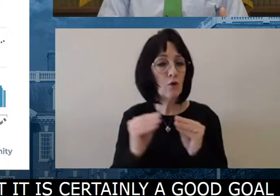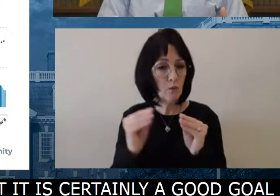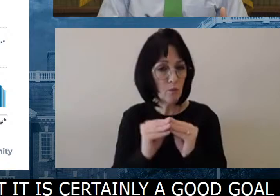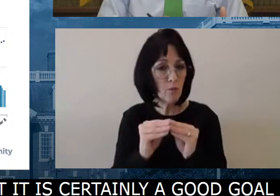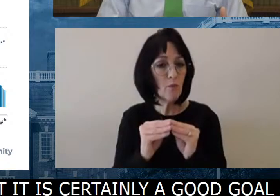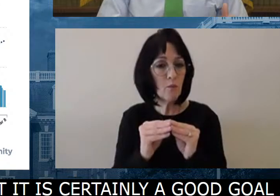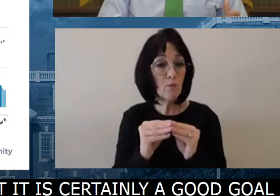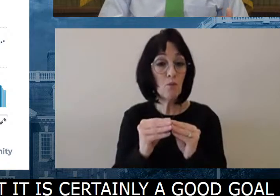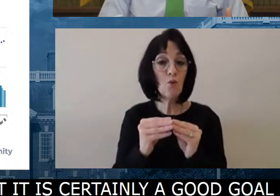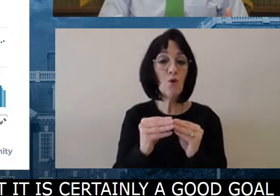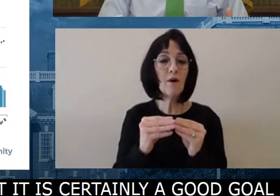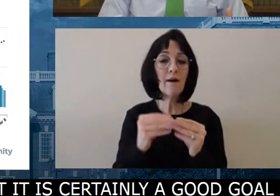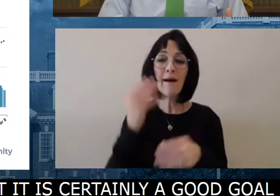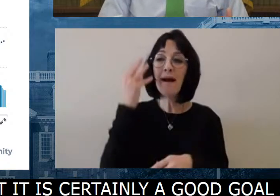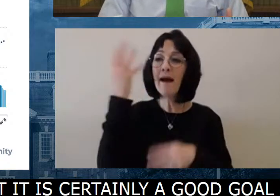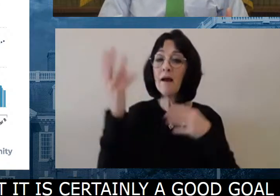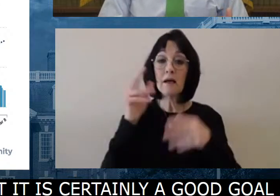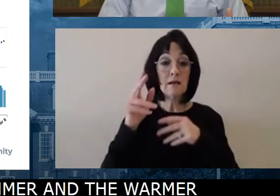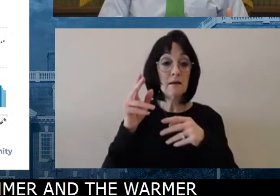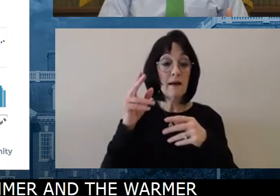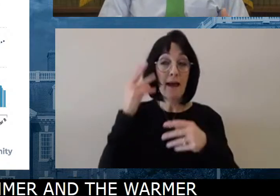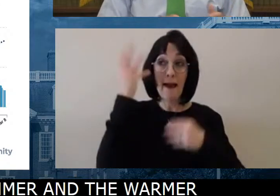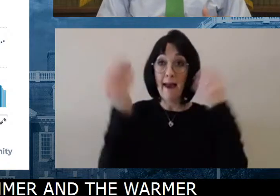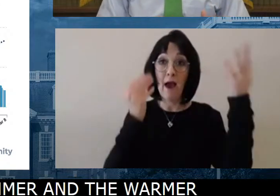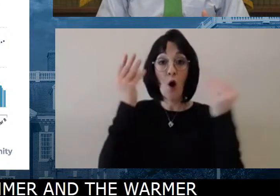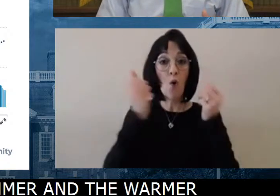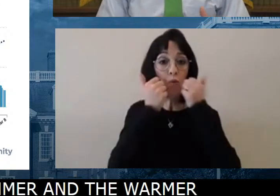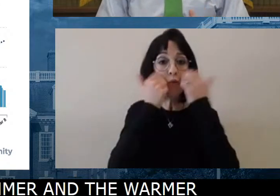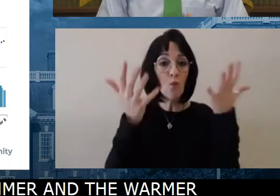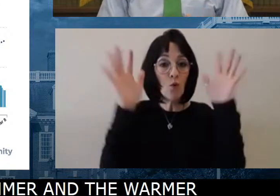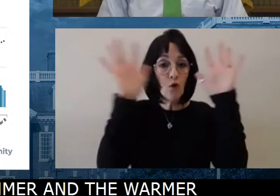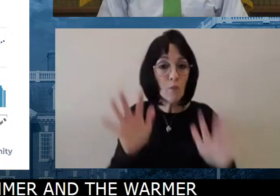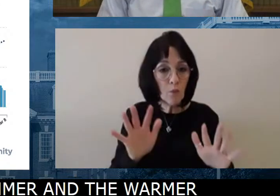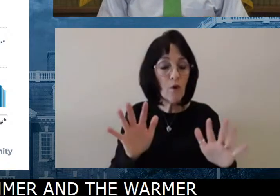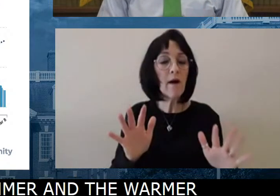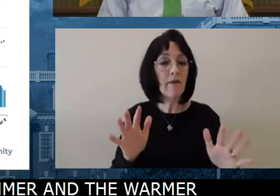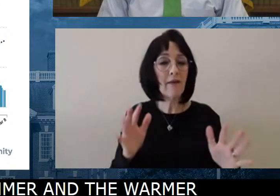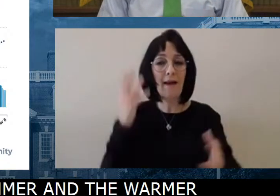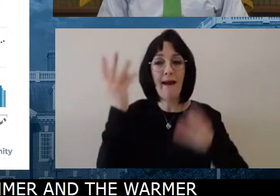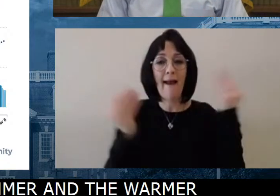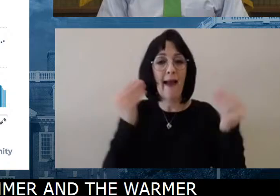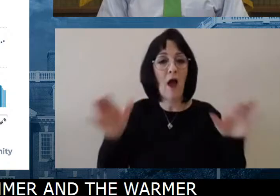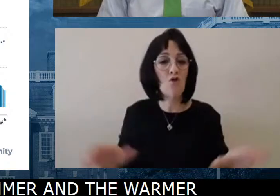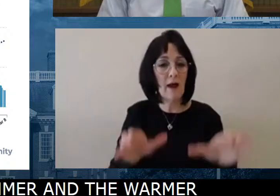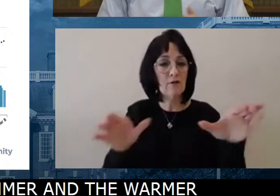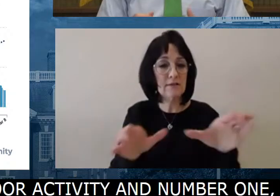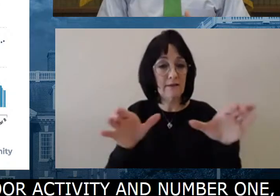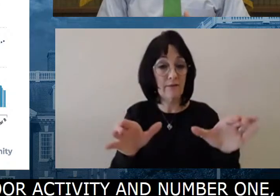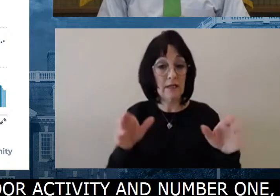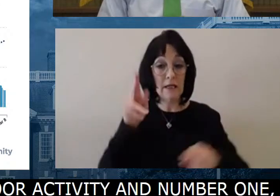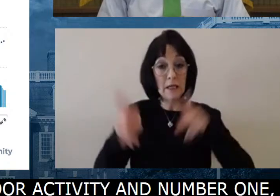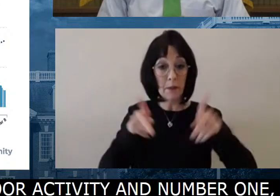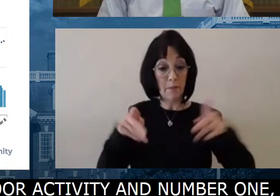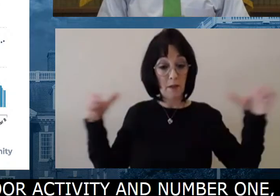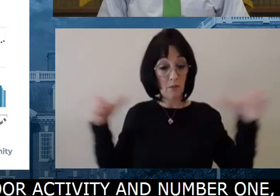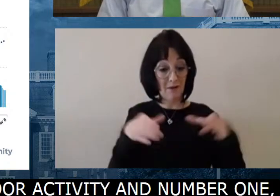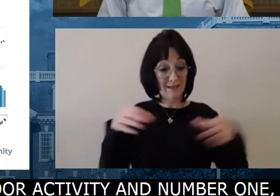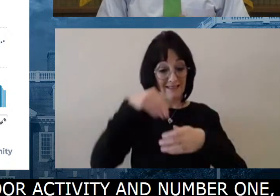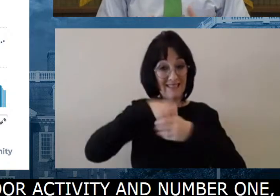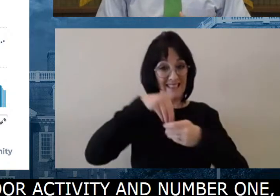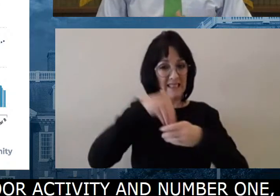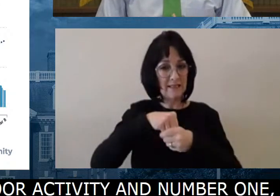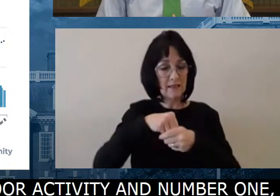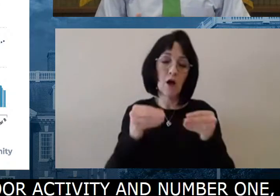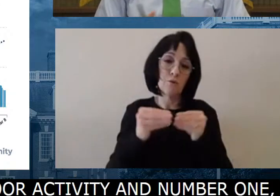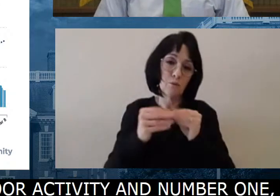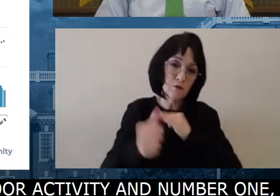know outdoor activity is safer, less riskier by a lot. We know that's coming. We